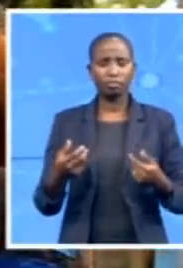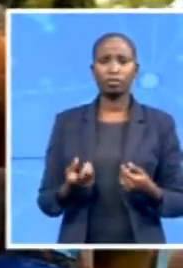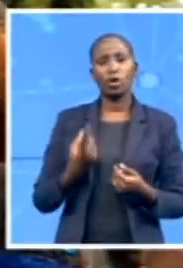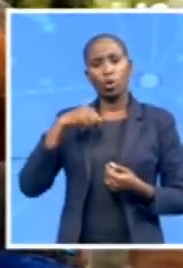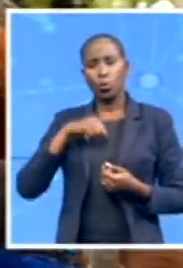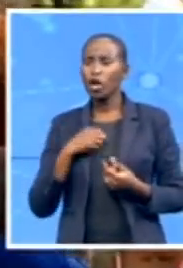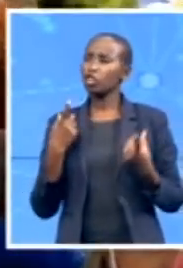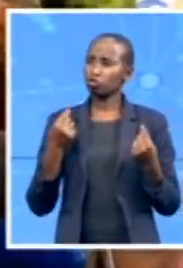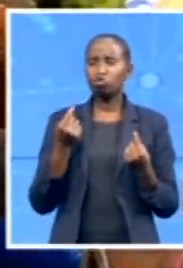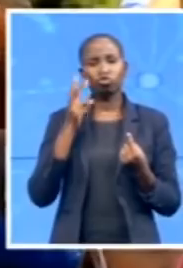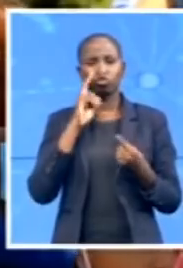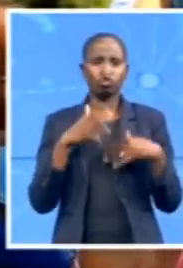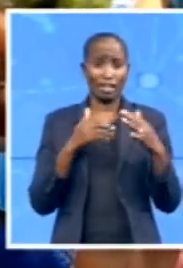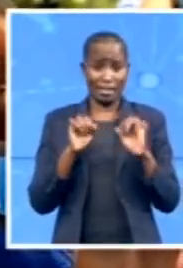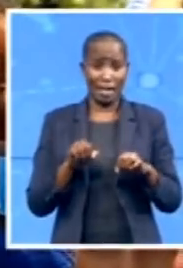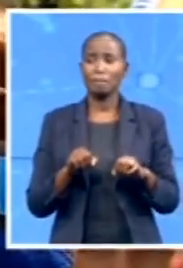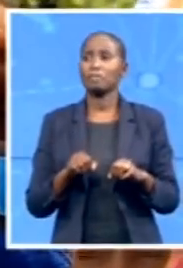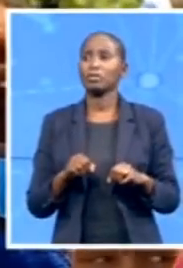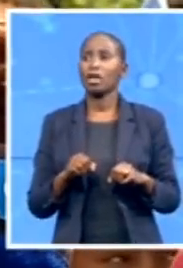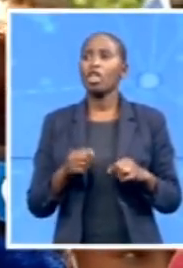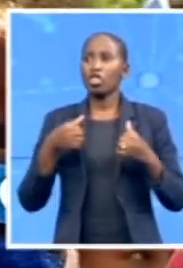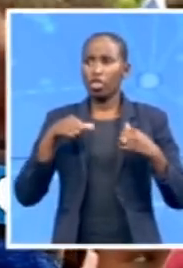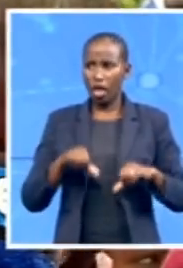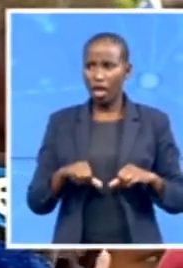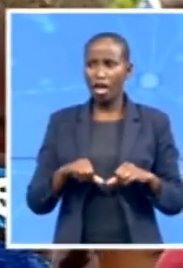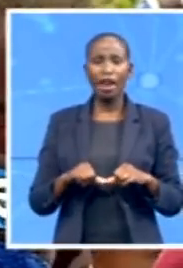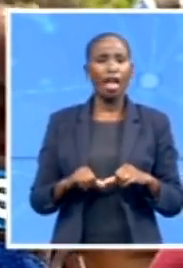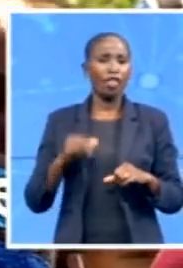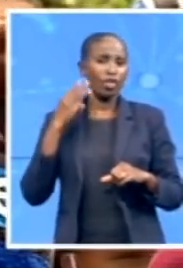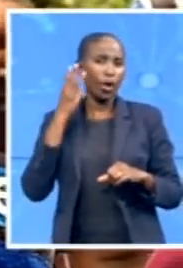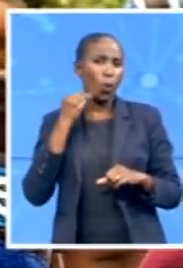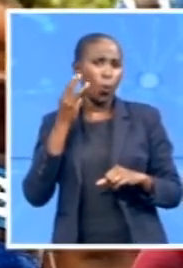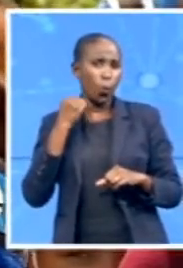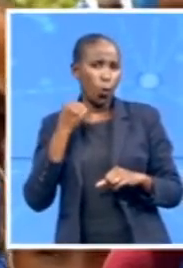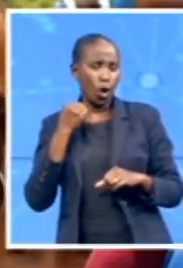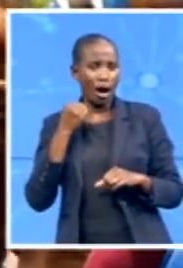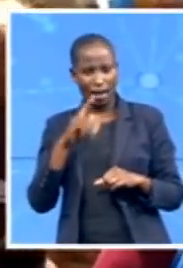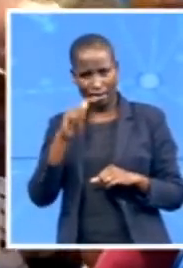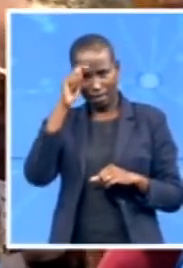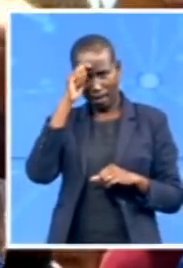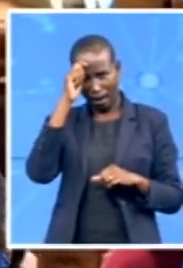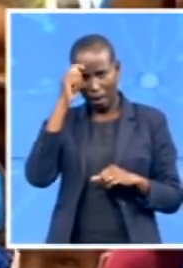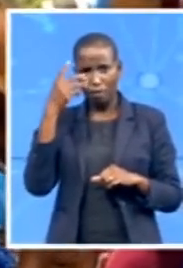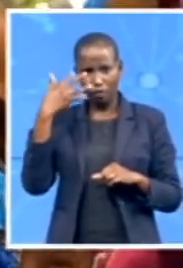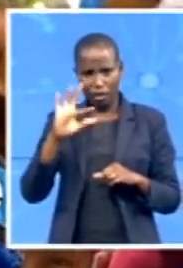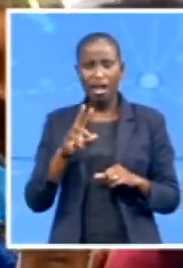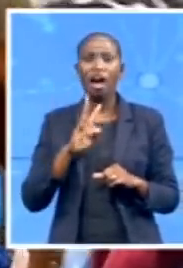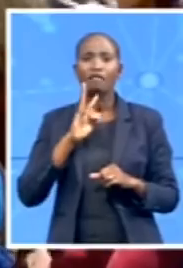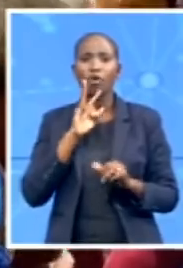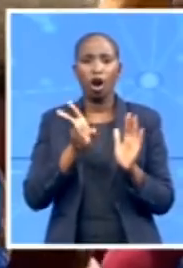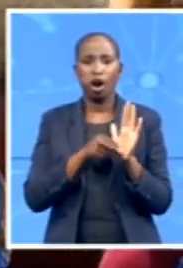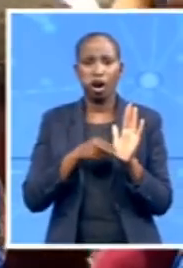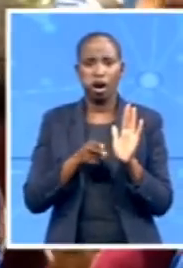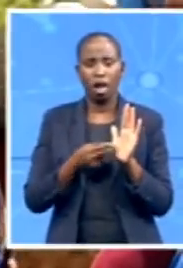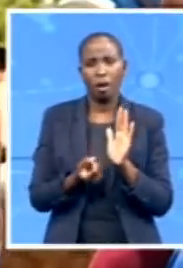then the white guys did send a voice note saying, yeah, the scuffers, what, and this is a